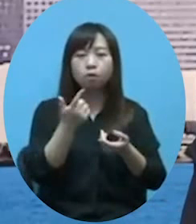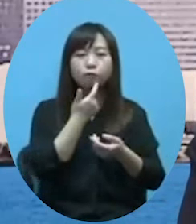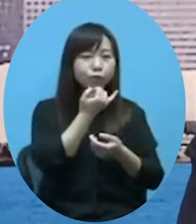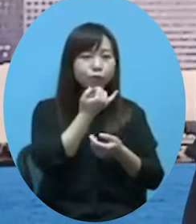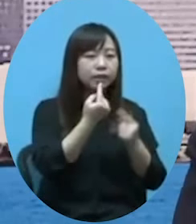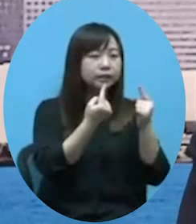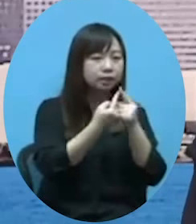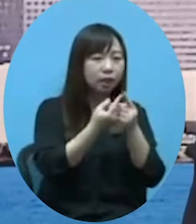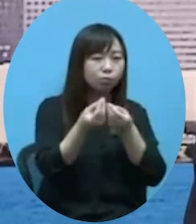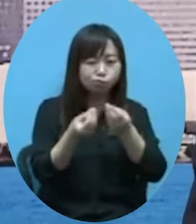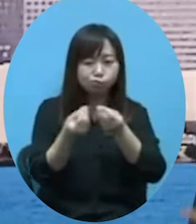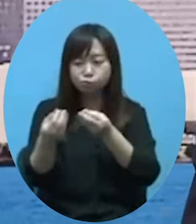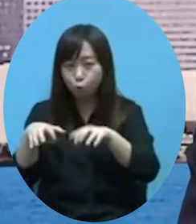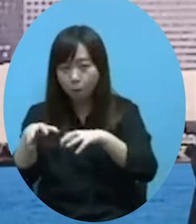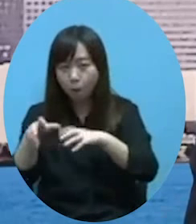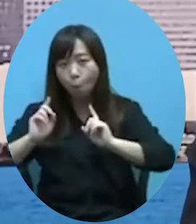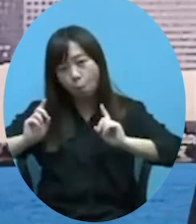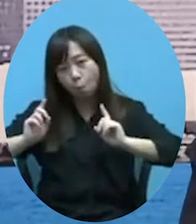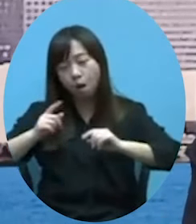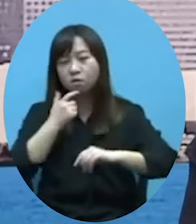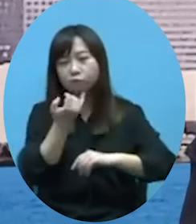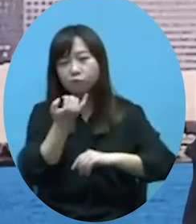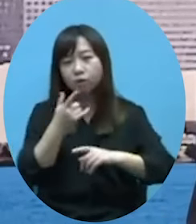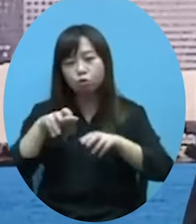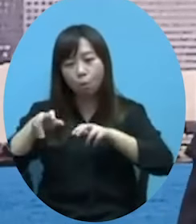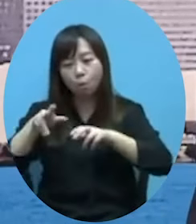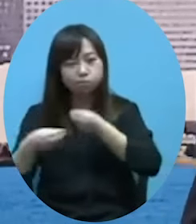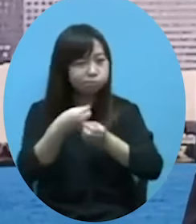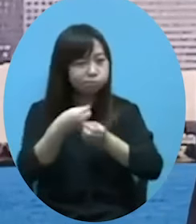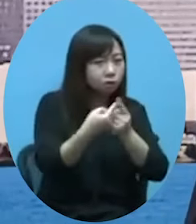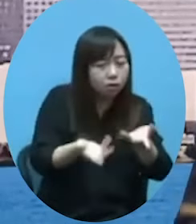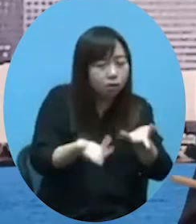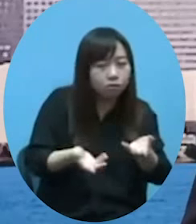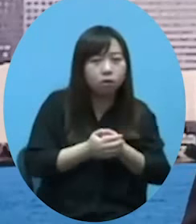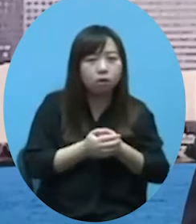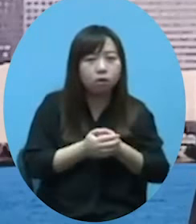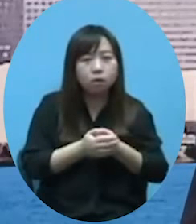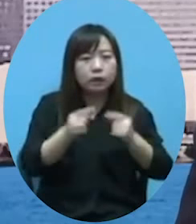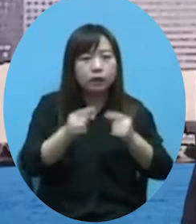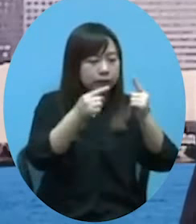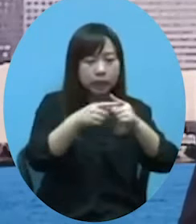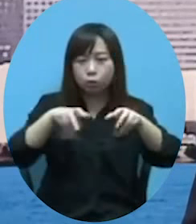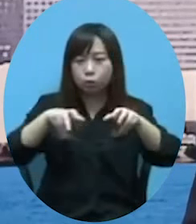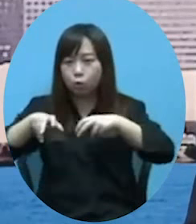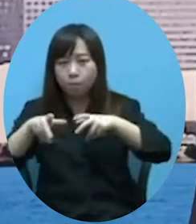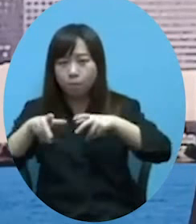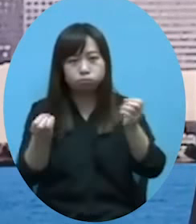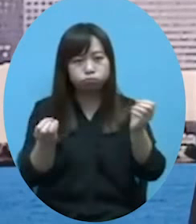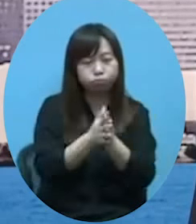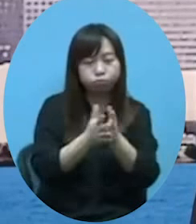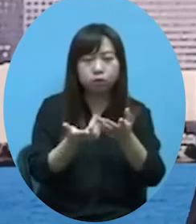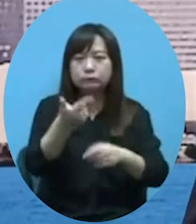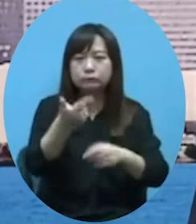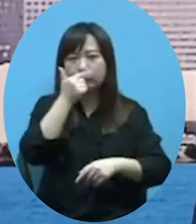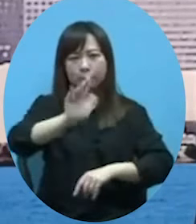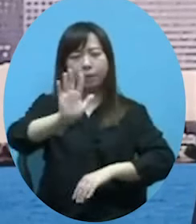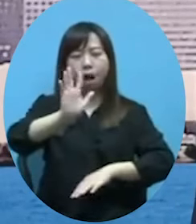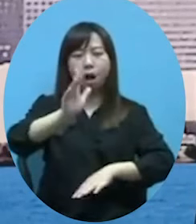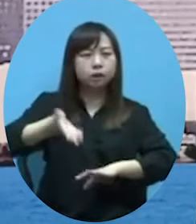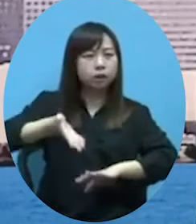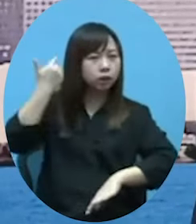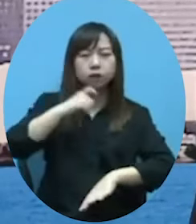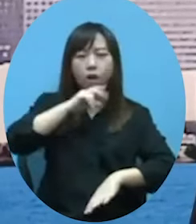this we call zoonotic diseaseand it's's been happenedit's not newsyeahsothe precaution